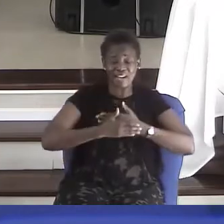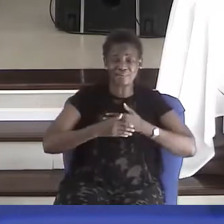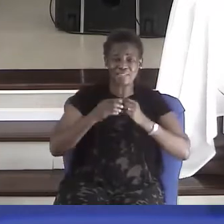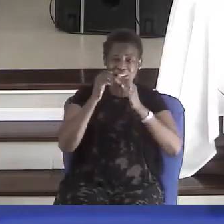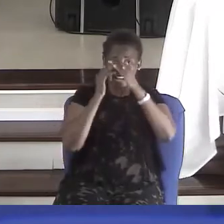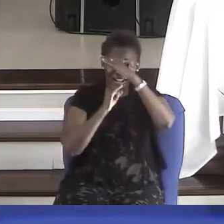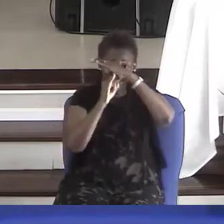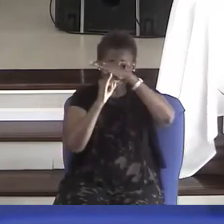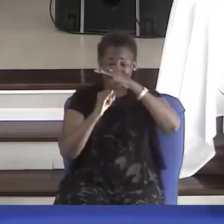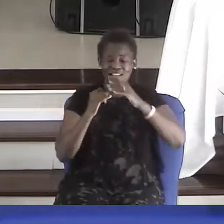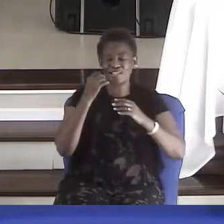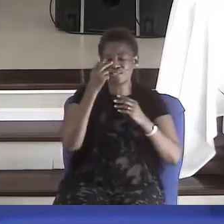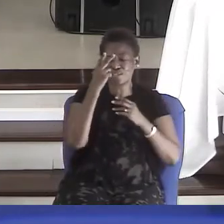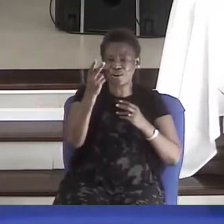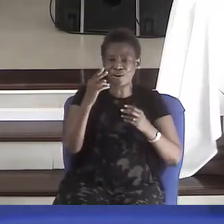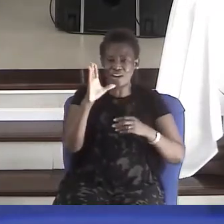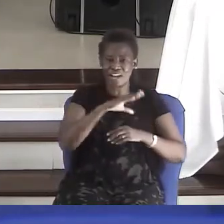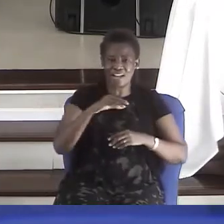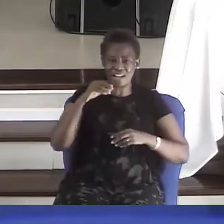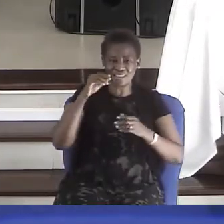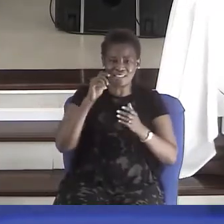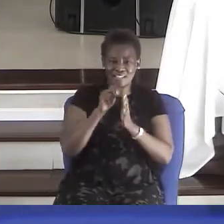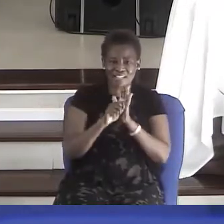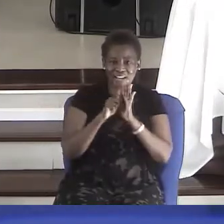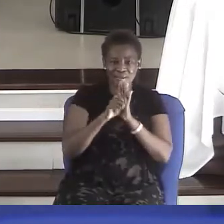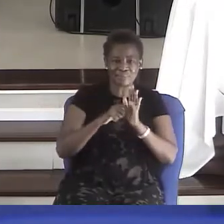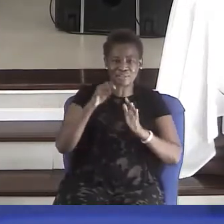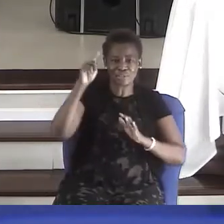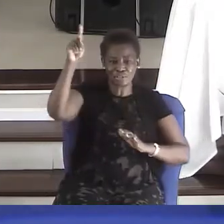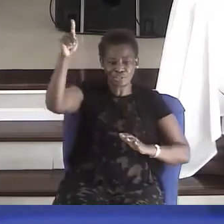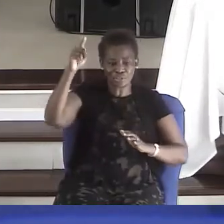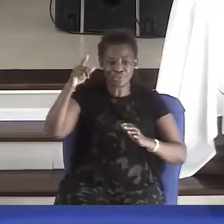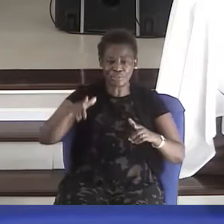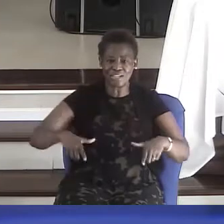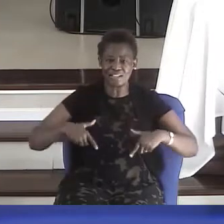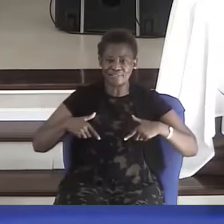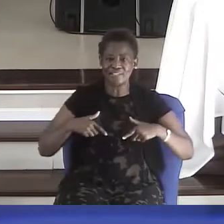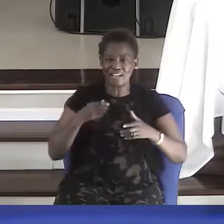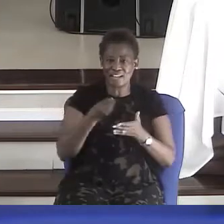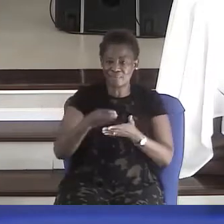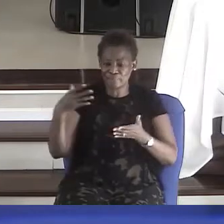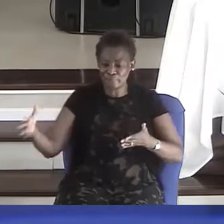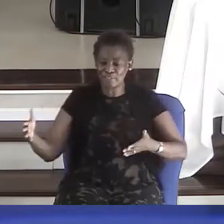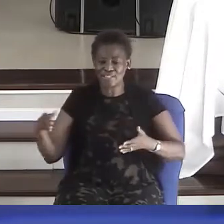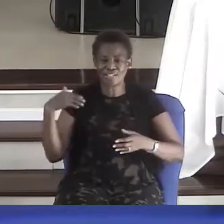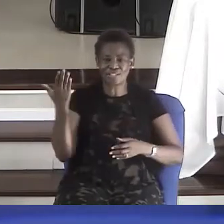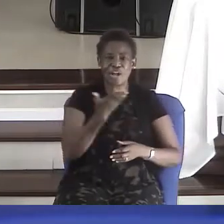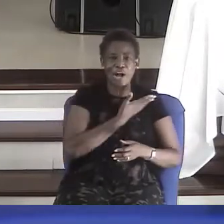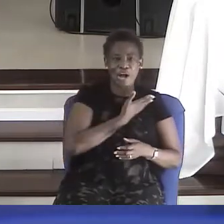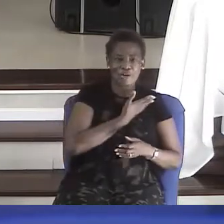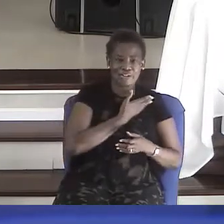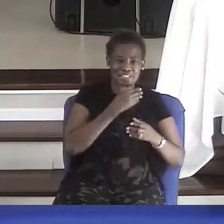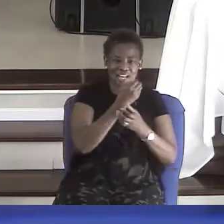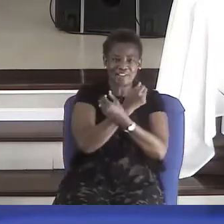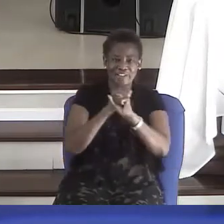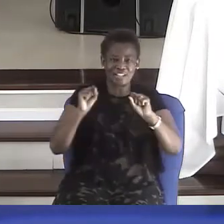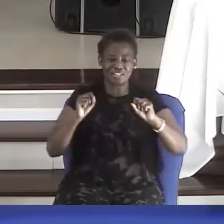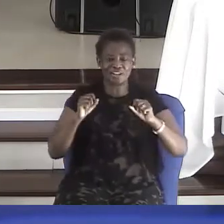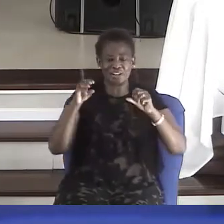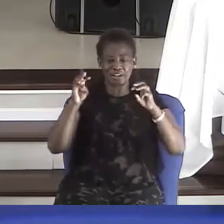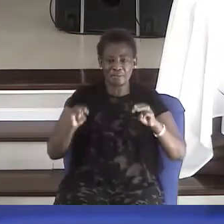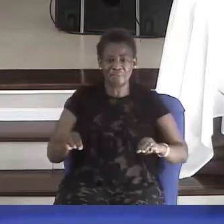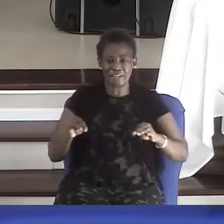you lived and purchased our salvation. May the words of our mouths, may the meditation of our hearts